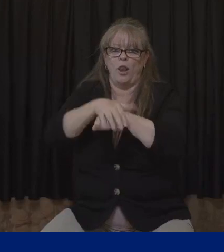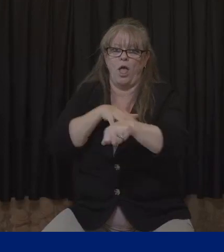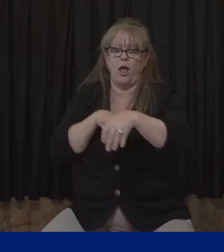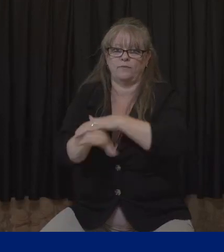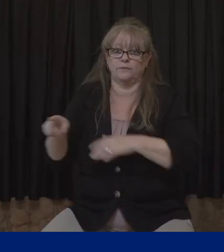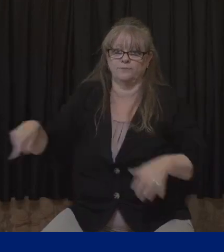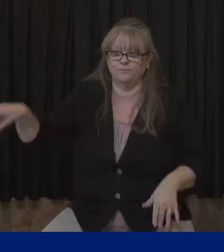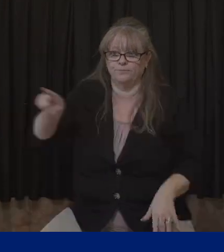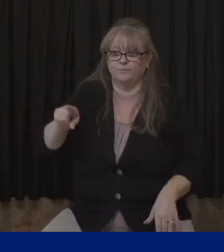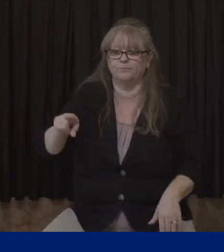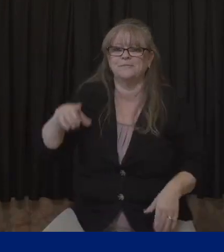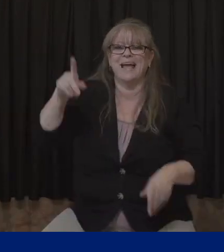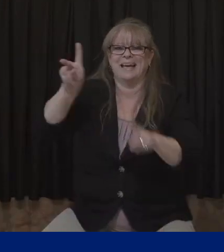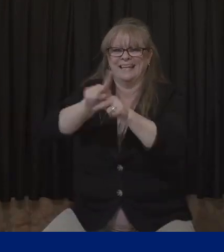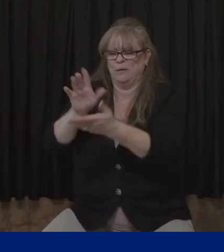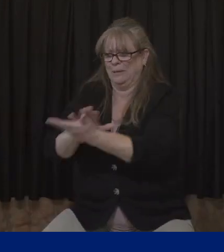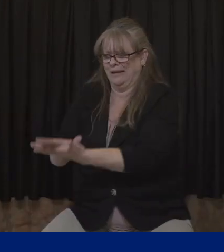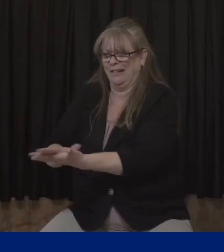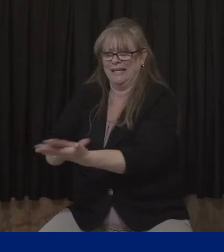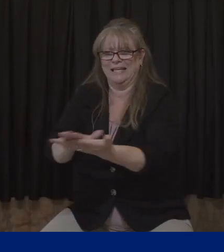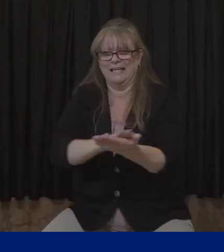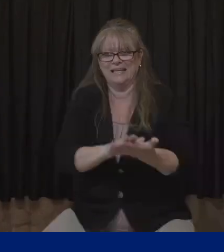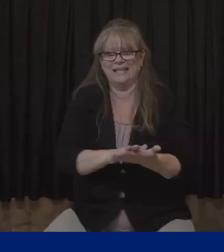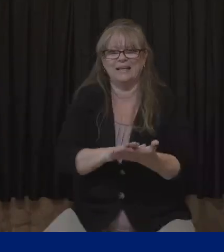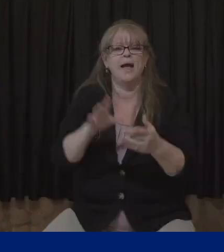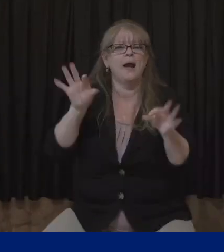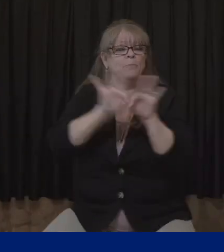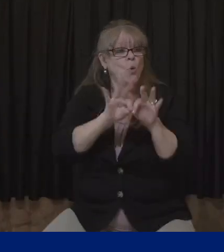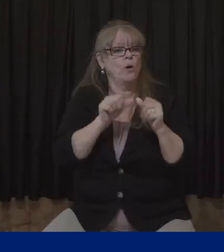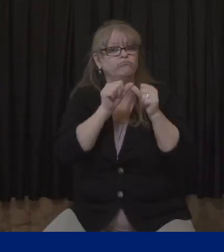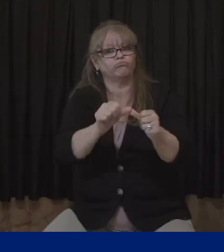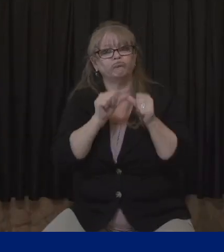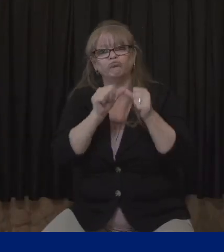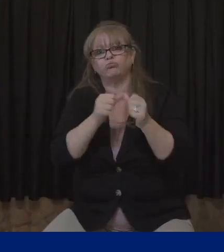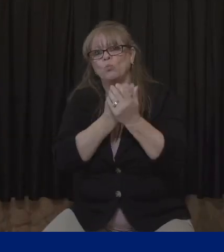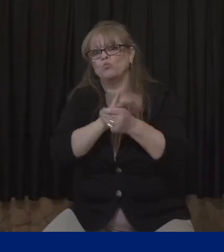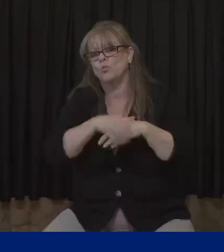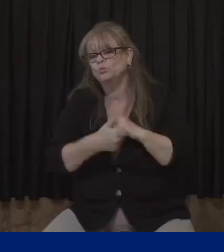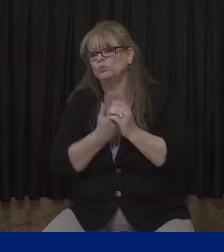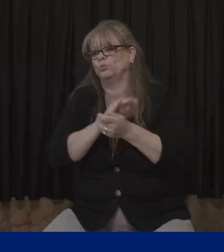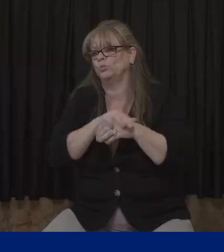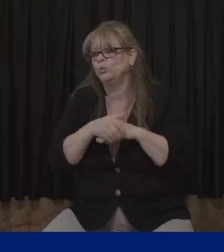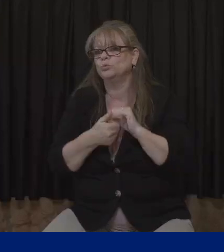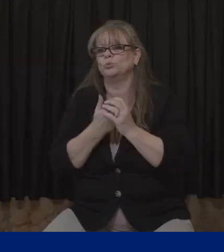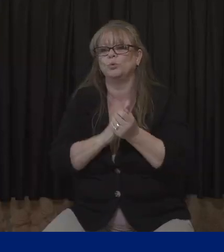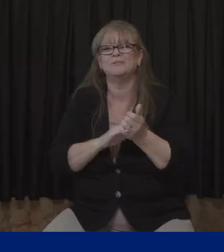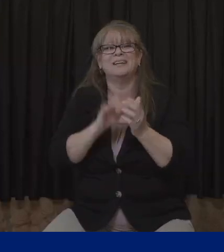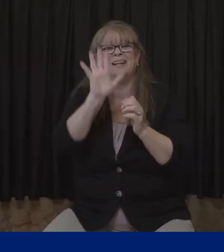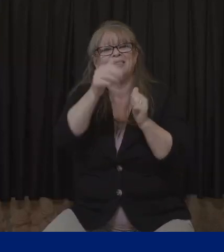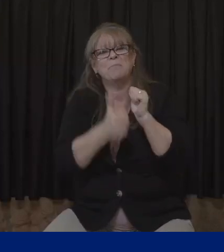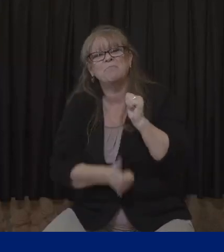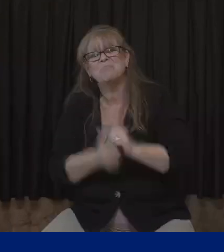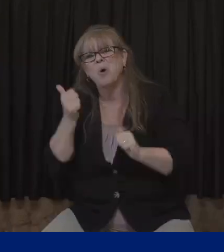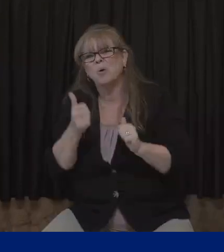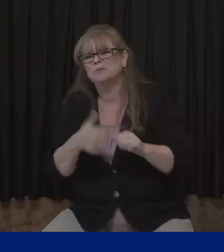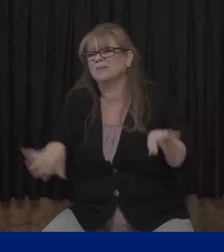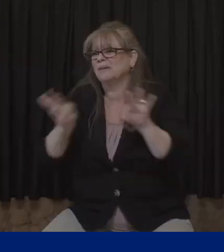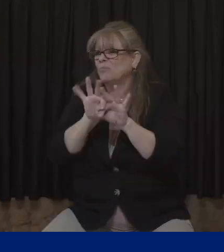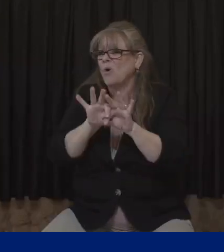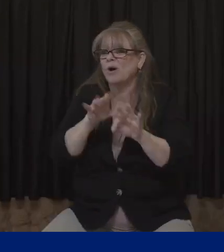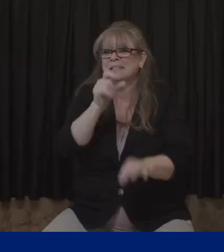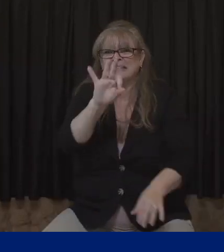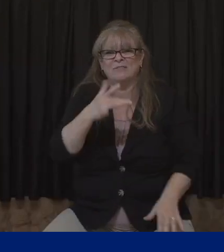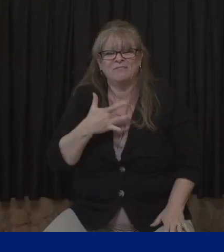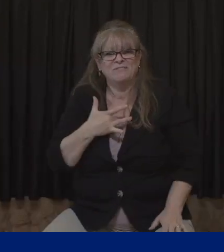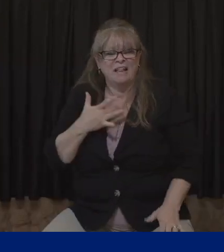employees to stay home when they have any signs of sickness. Under a previous state order, we have up to 4 days